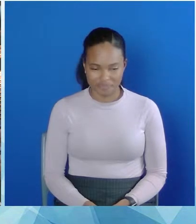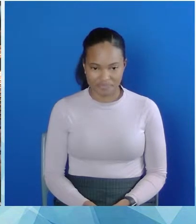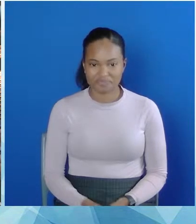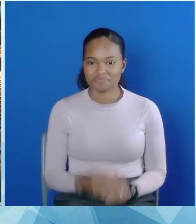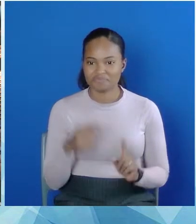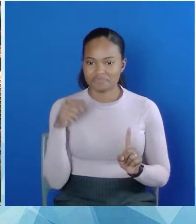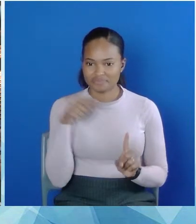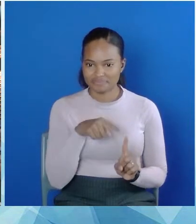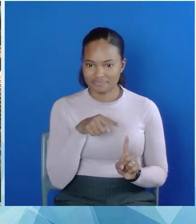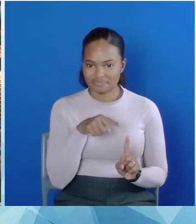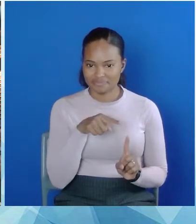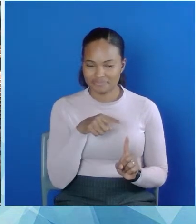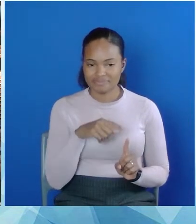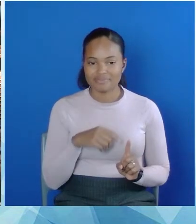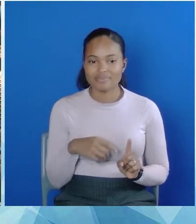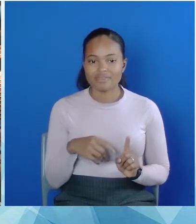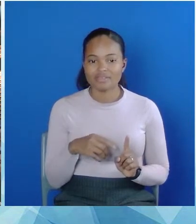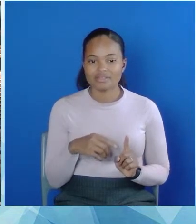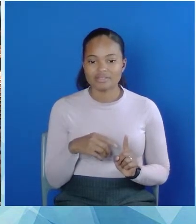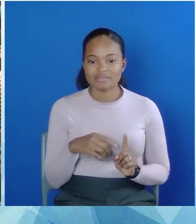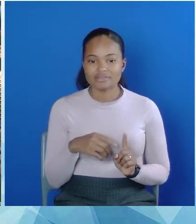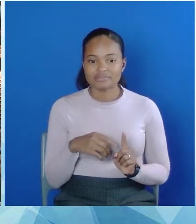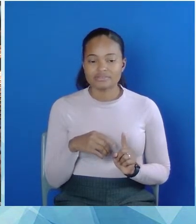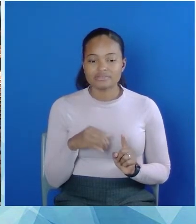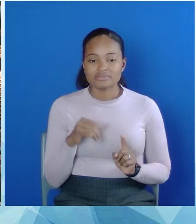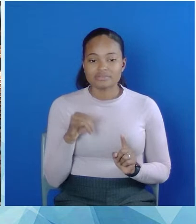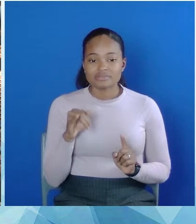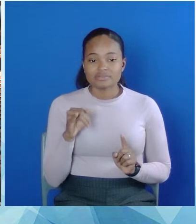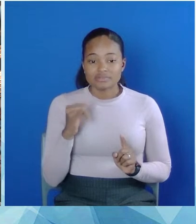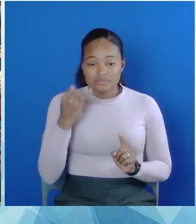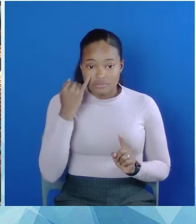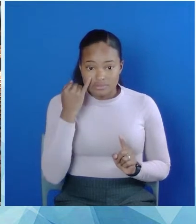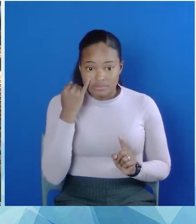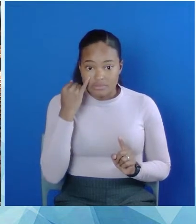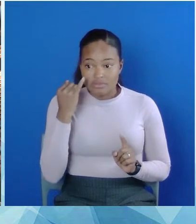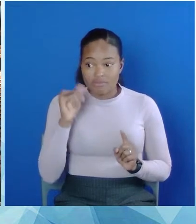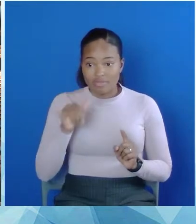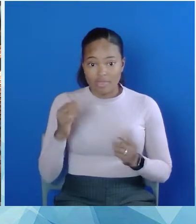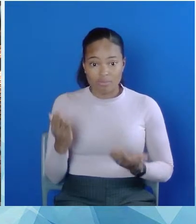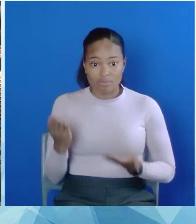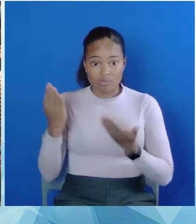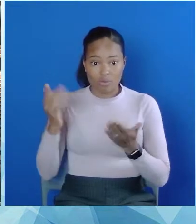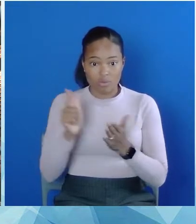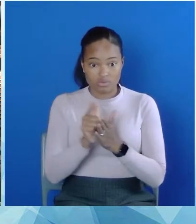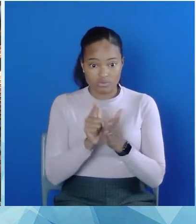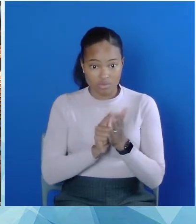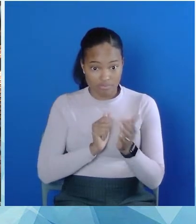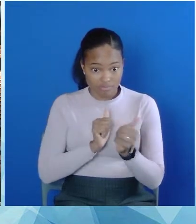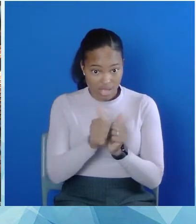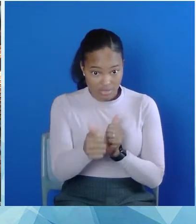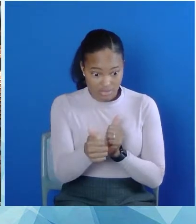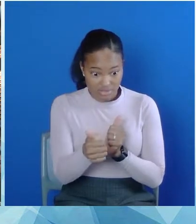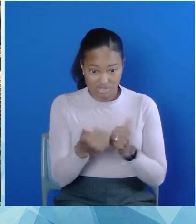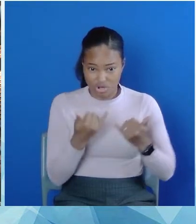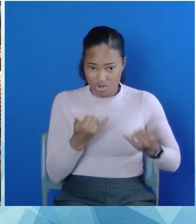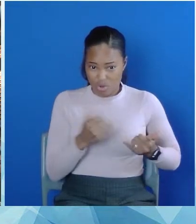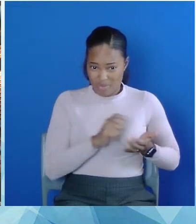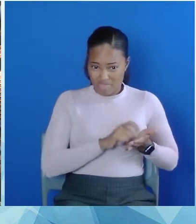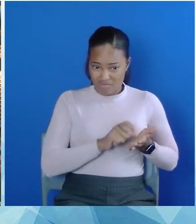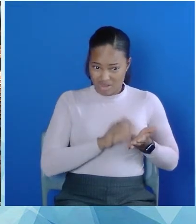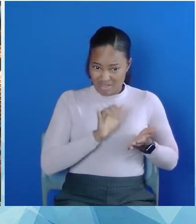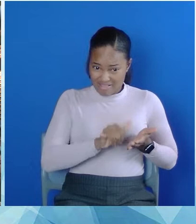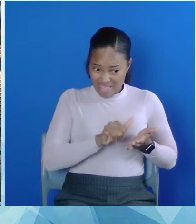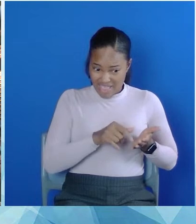Anyways, so if this proposed bill passes as it is currently written, then that means